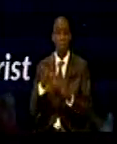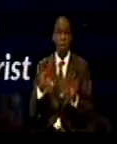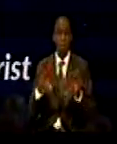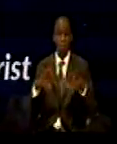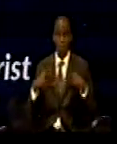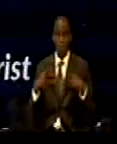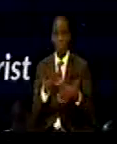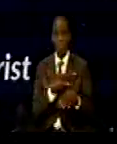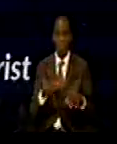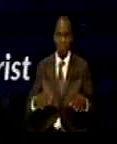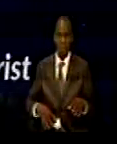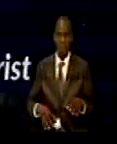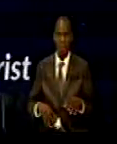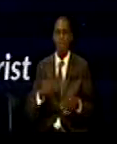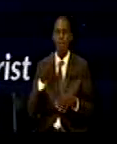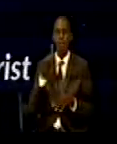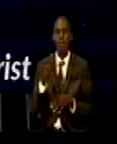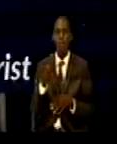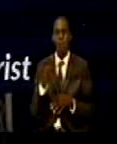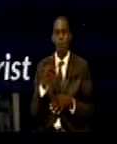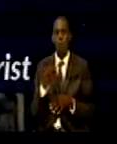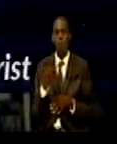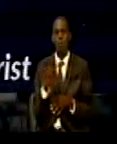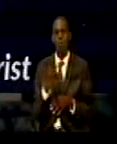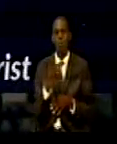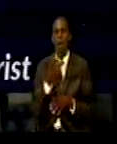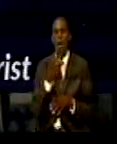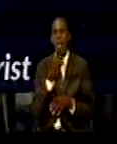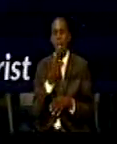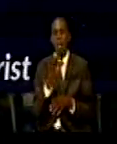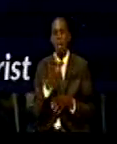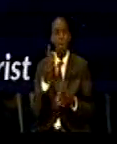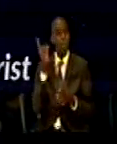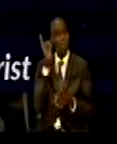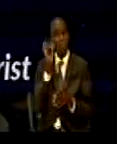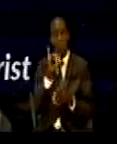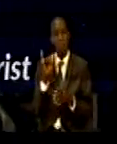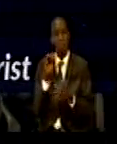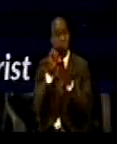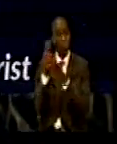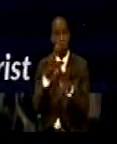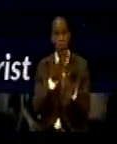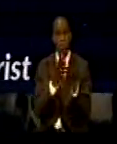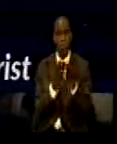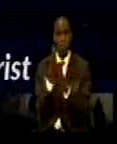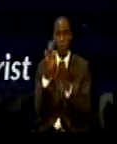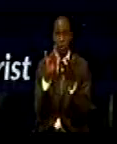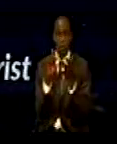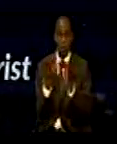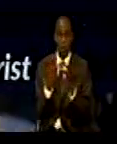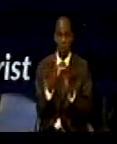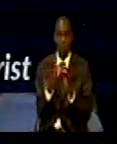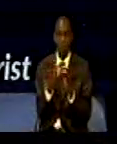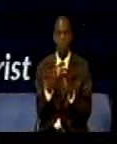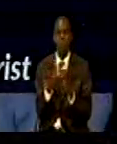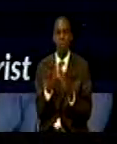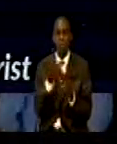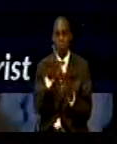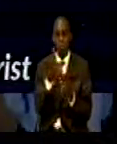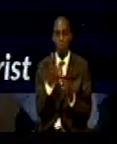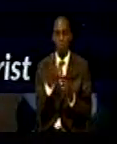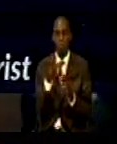have indicated that they are deciding for Jesus. If you have decided for Christ